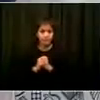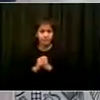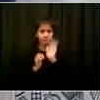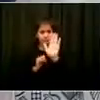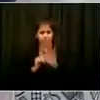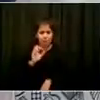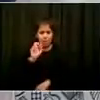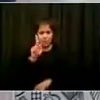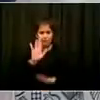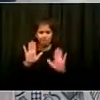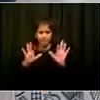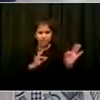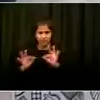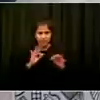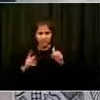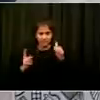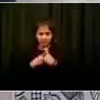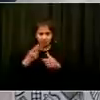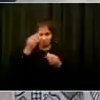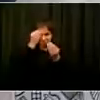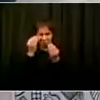rapidly away from,